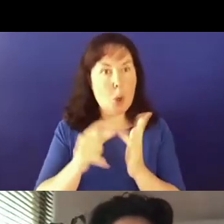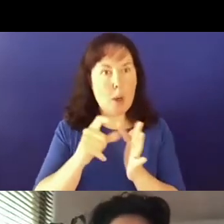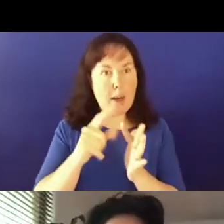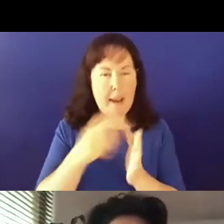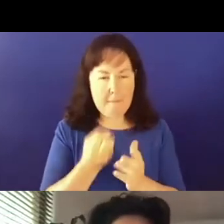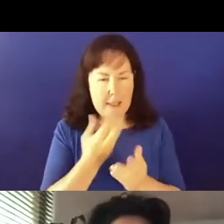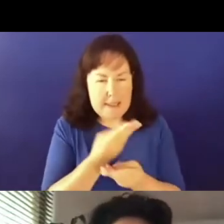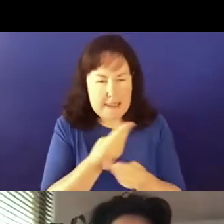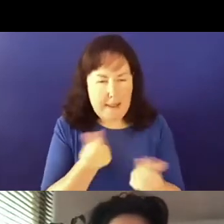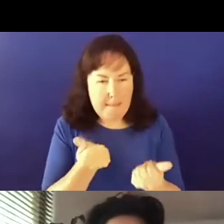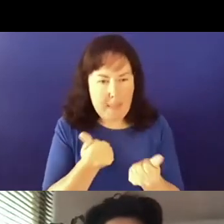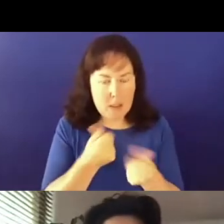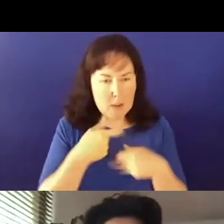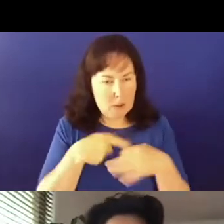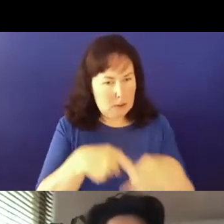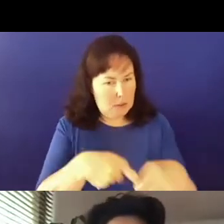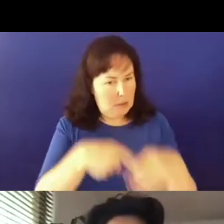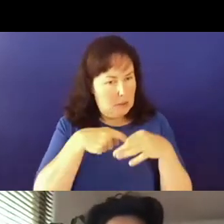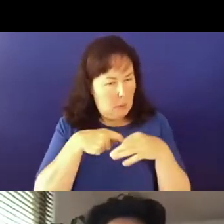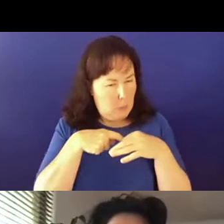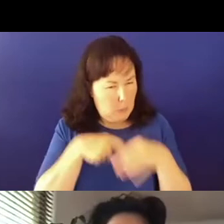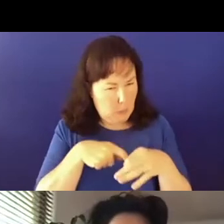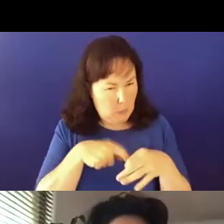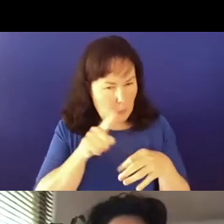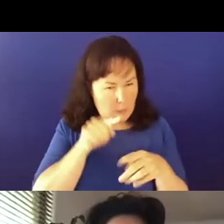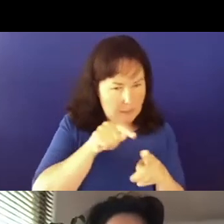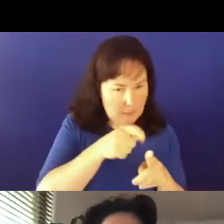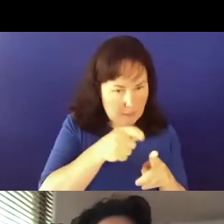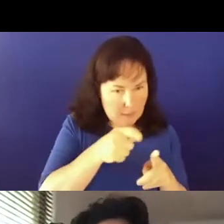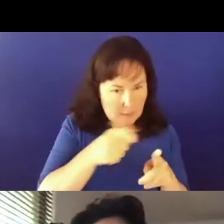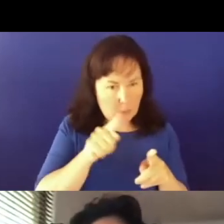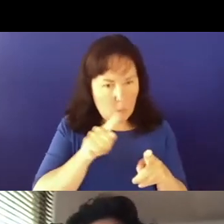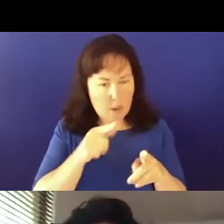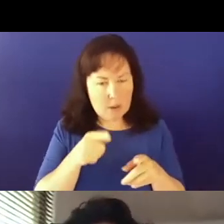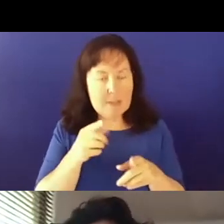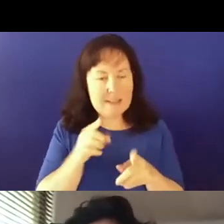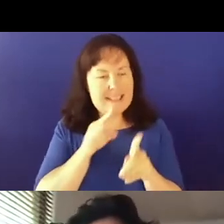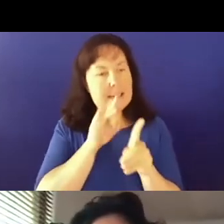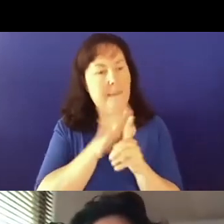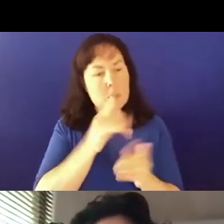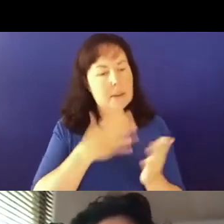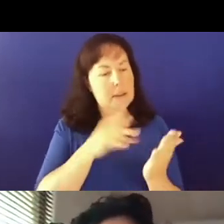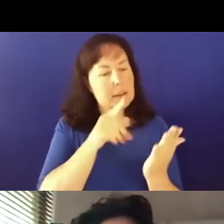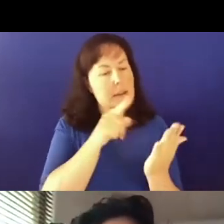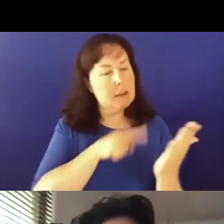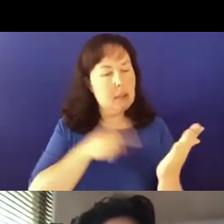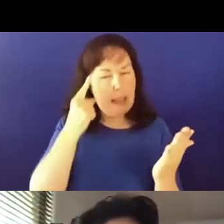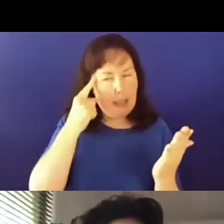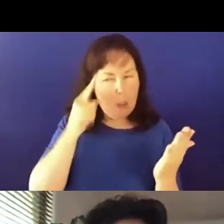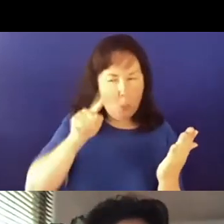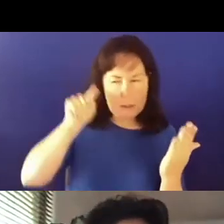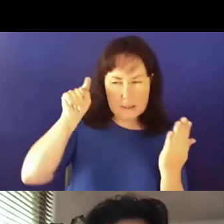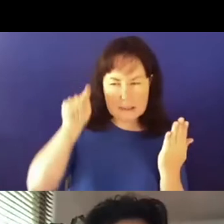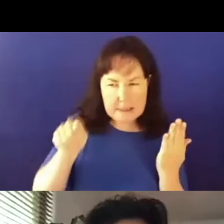if you are applying is to really, really, really interrogate how those projects have been put together.